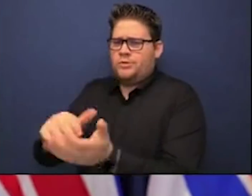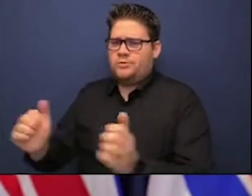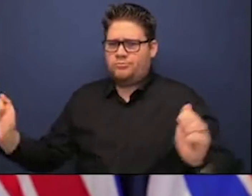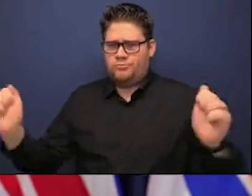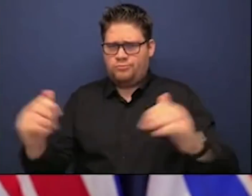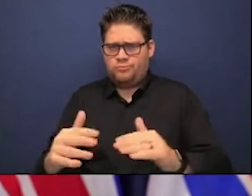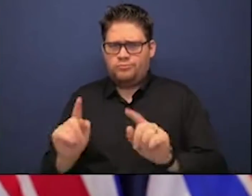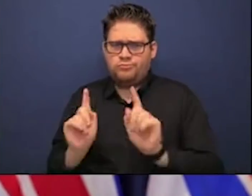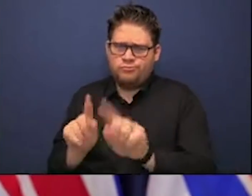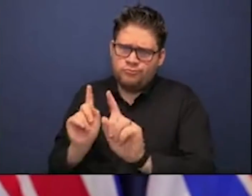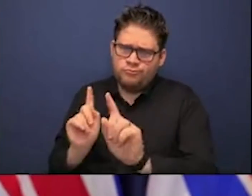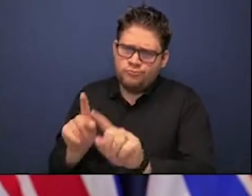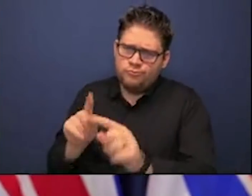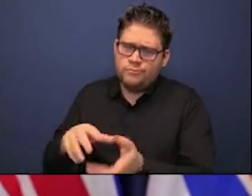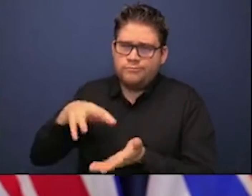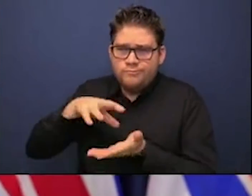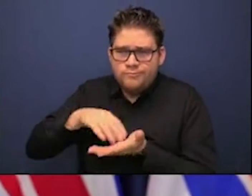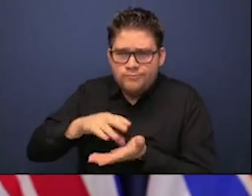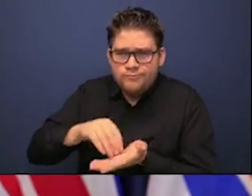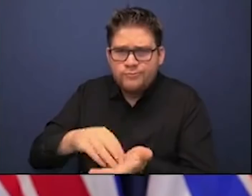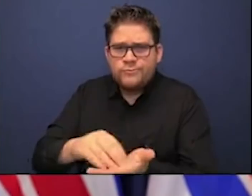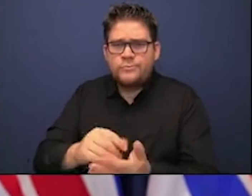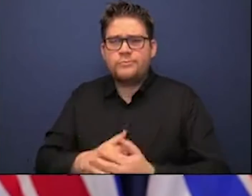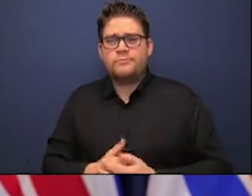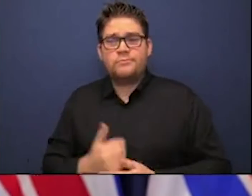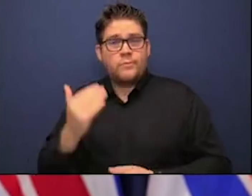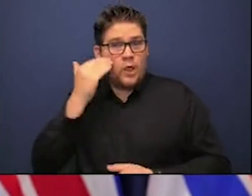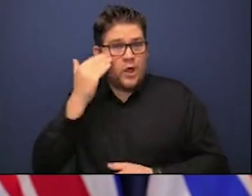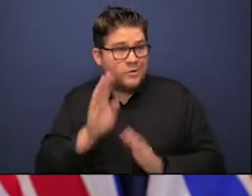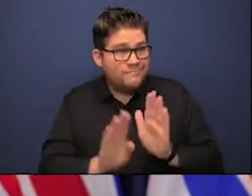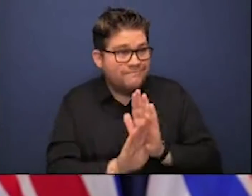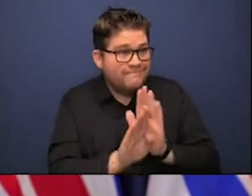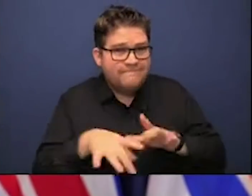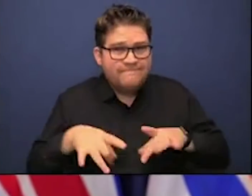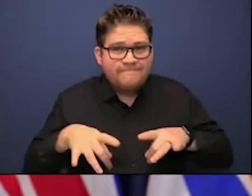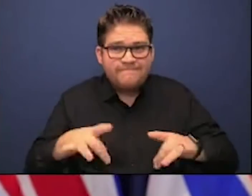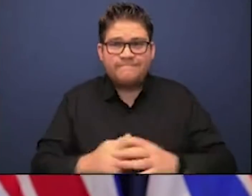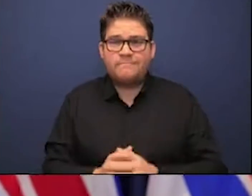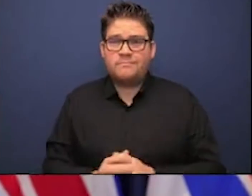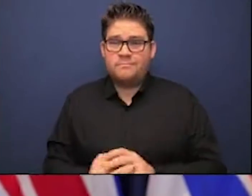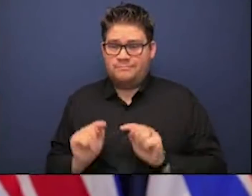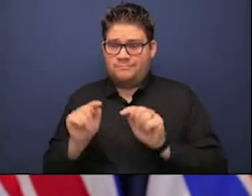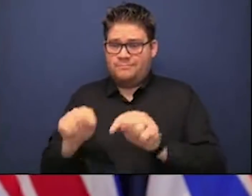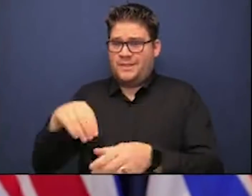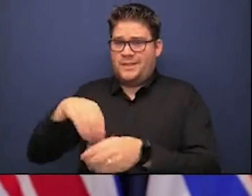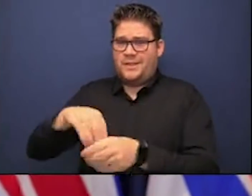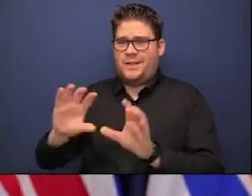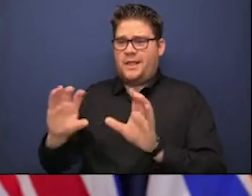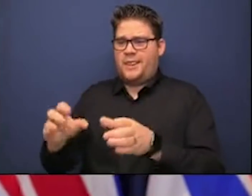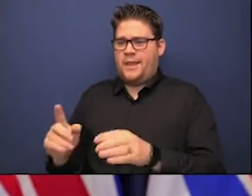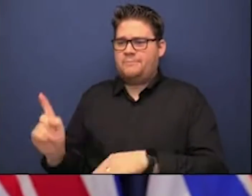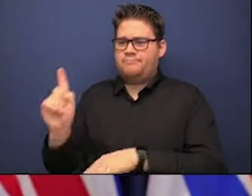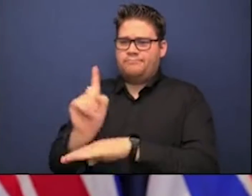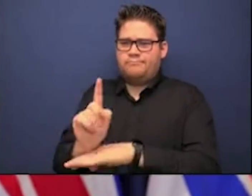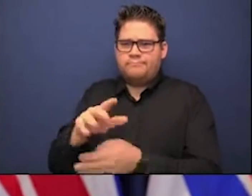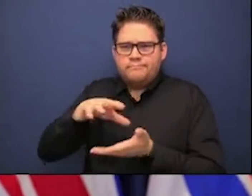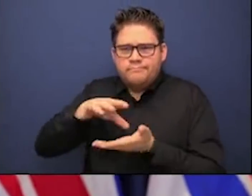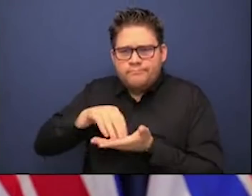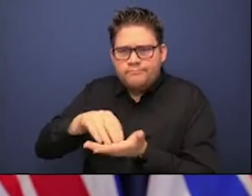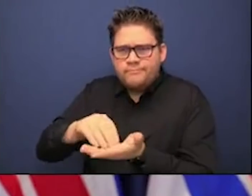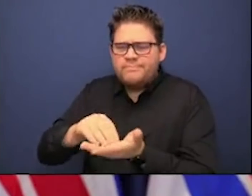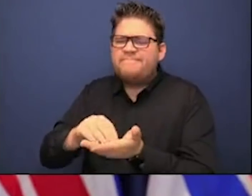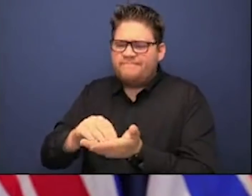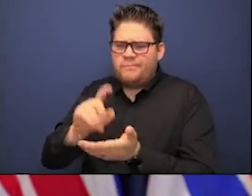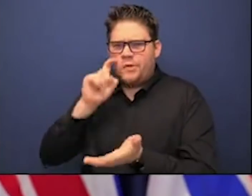their skills. There simply is no substitute for in-class learning. The BC CDC report